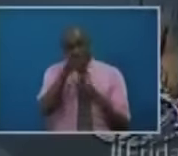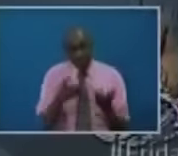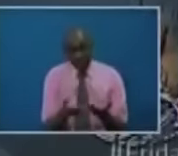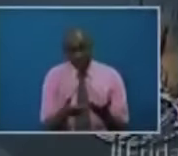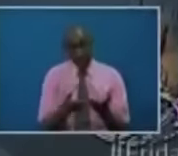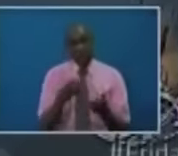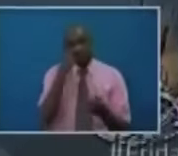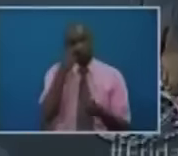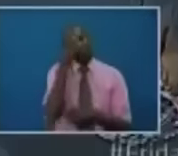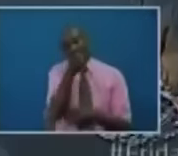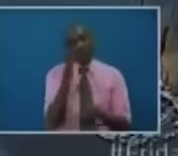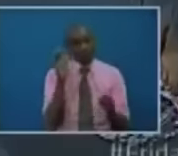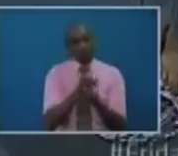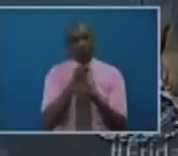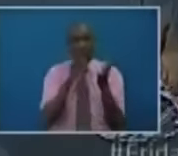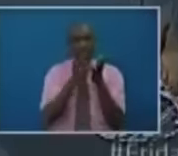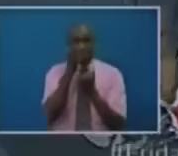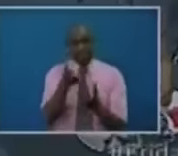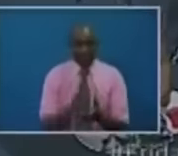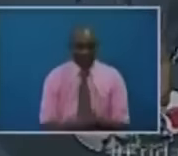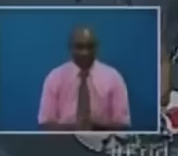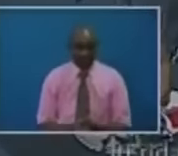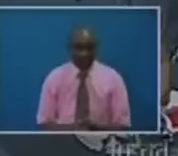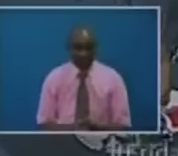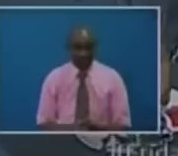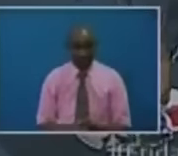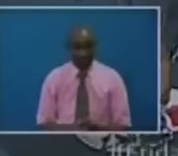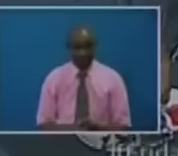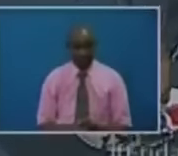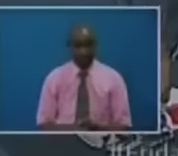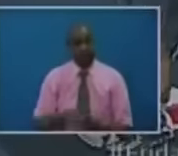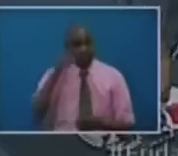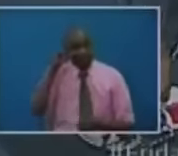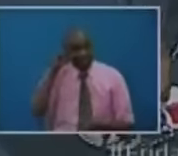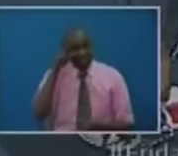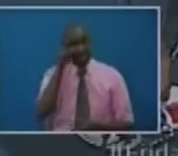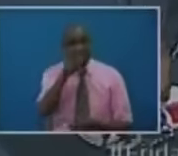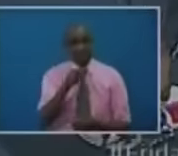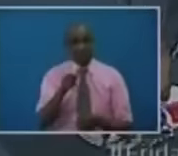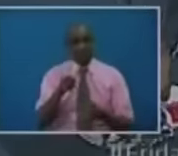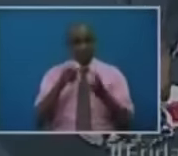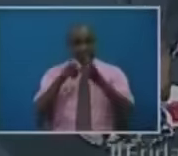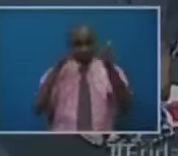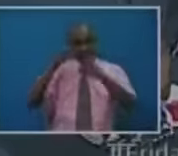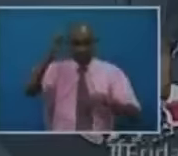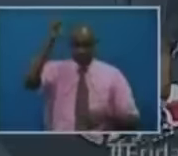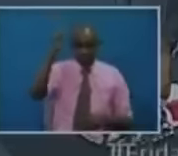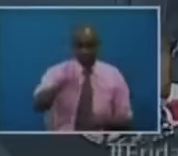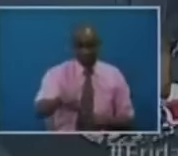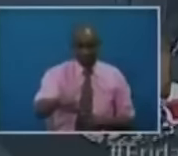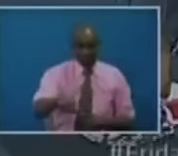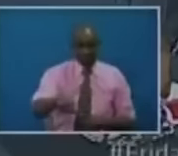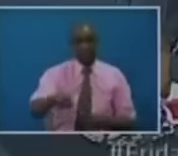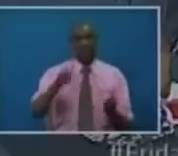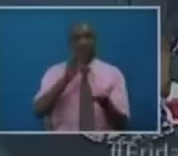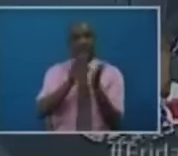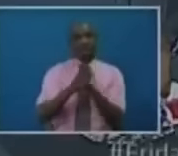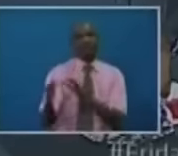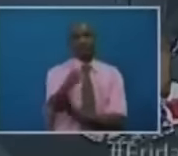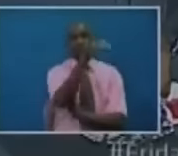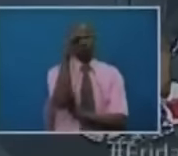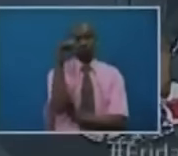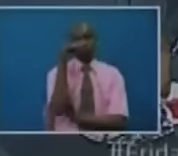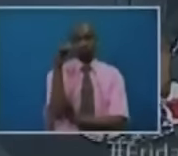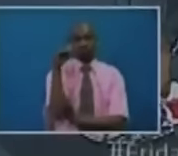is full of comedies. Mm-hmm. Number one, Moses dropped the Lord. It turned to a